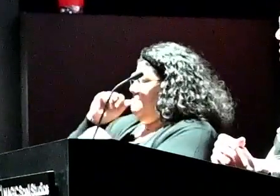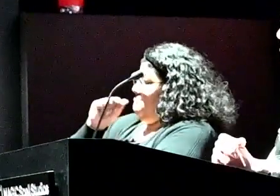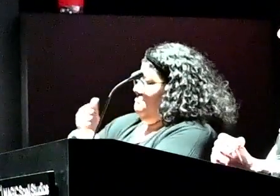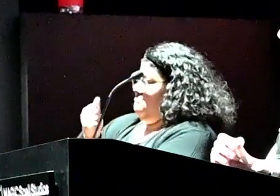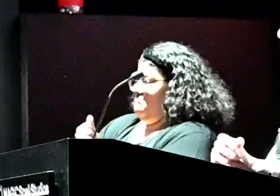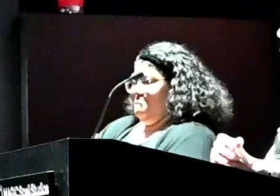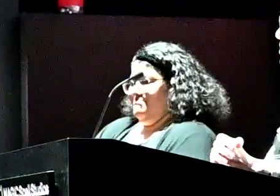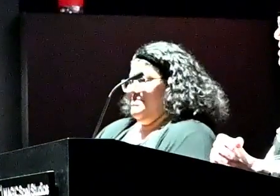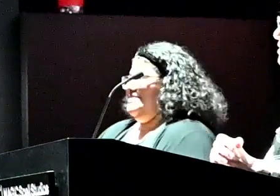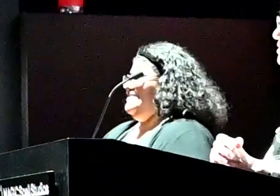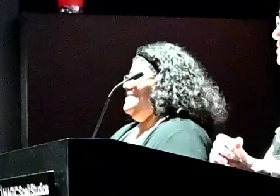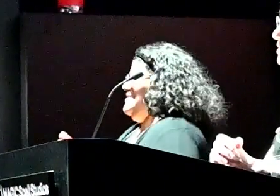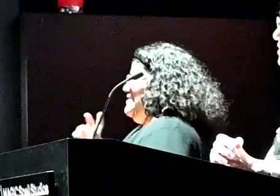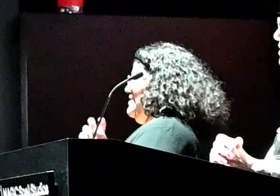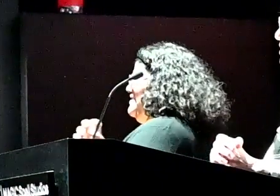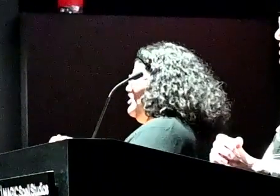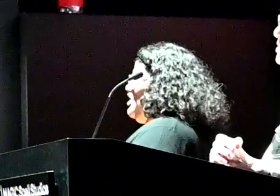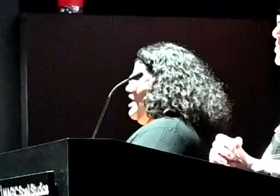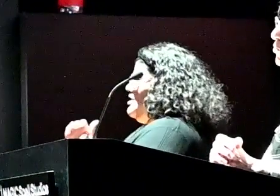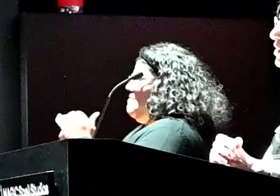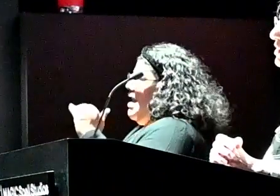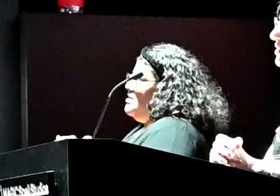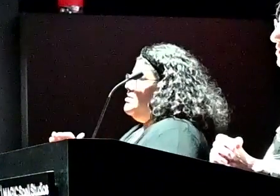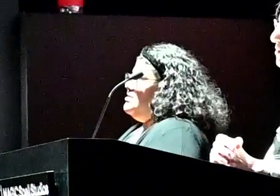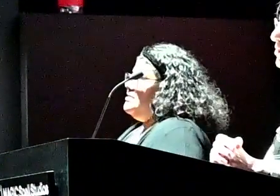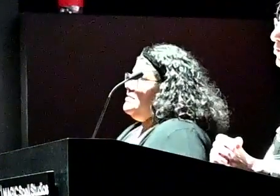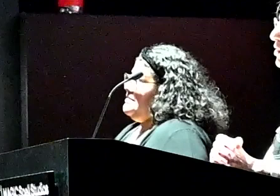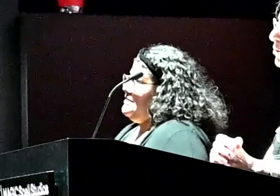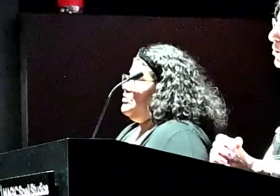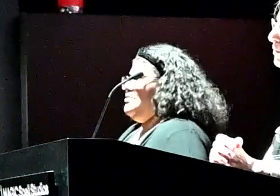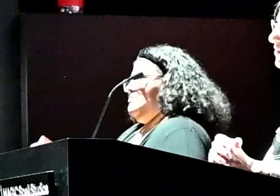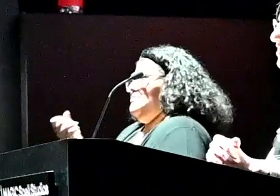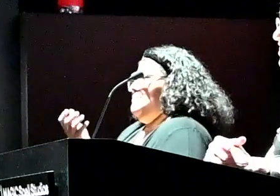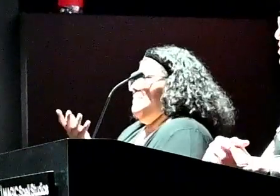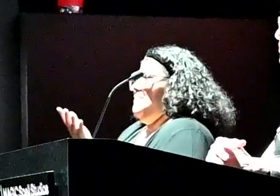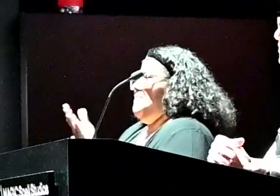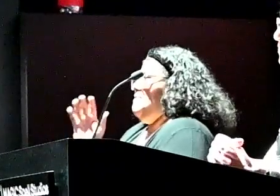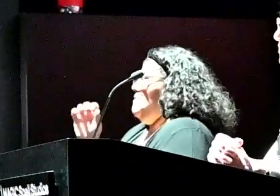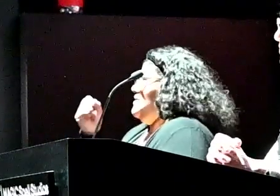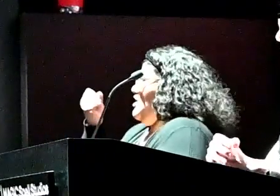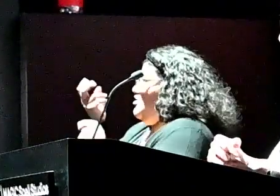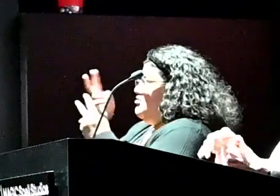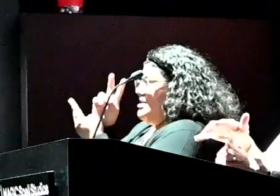a difficult balance. You can misread the room,